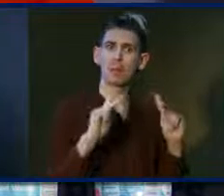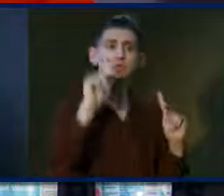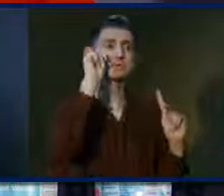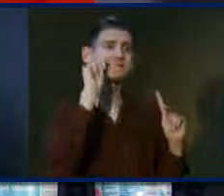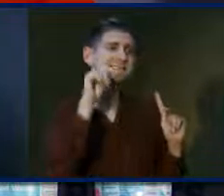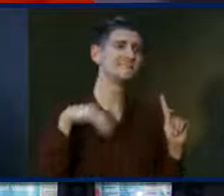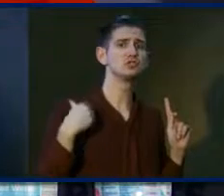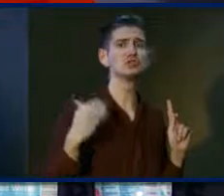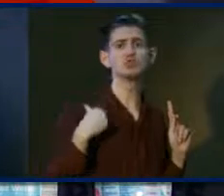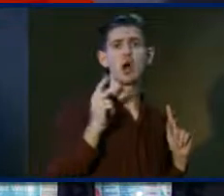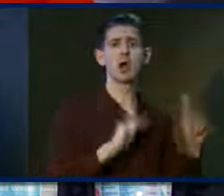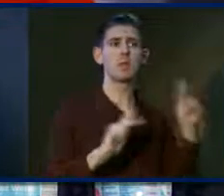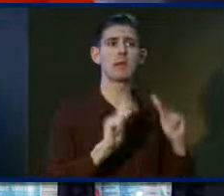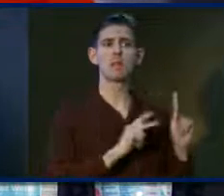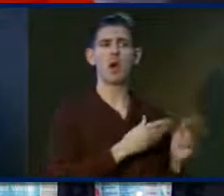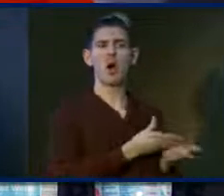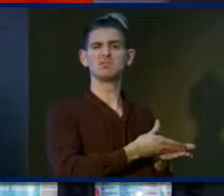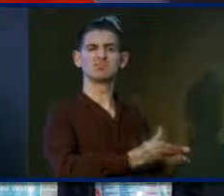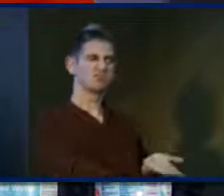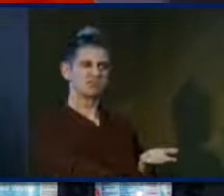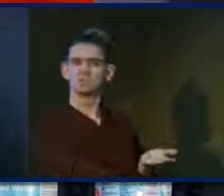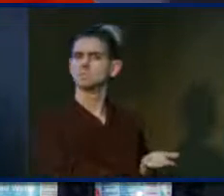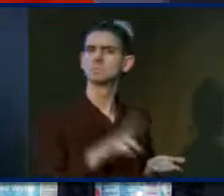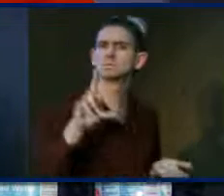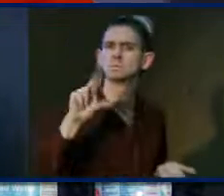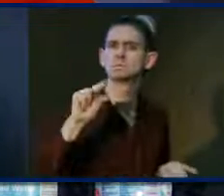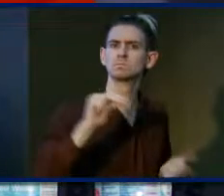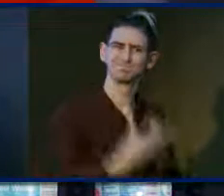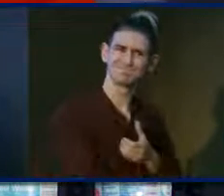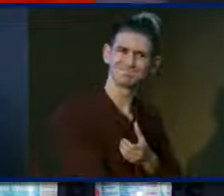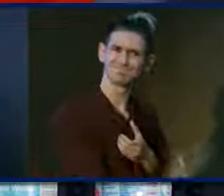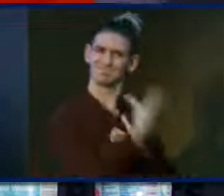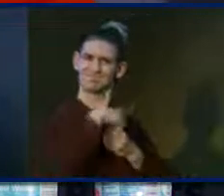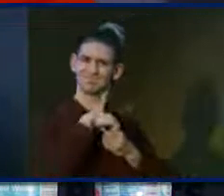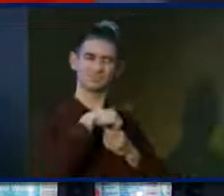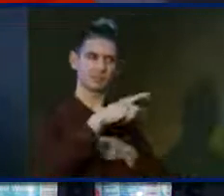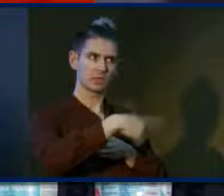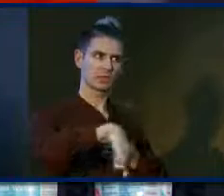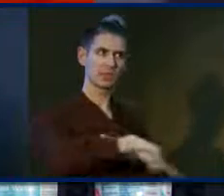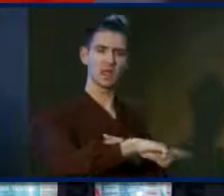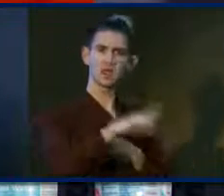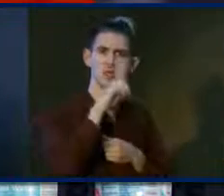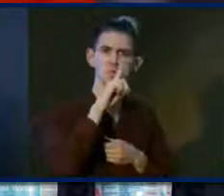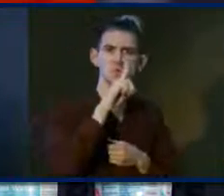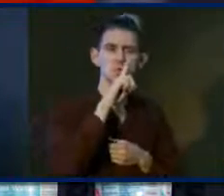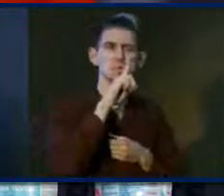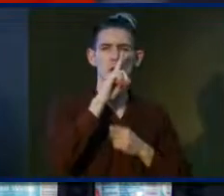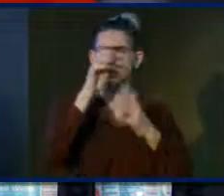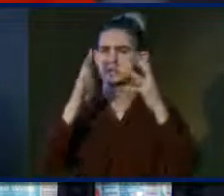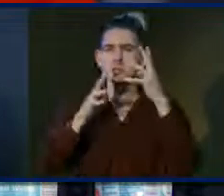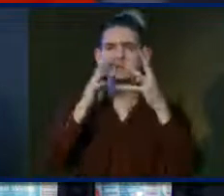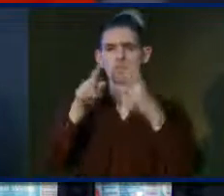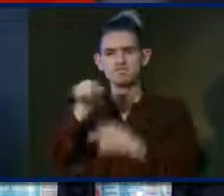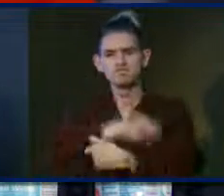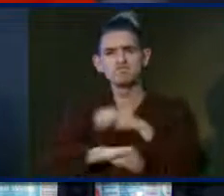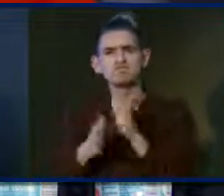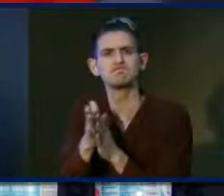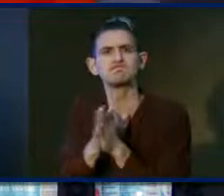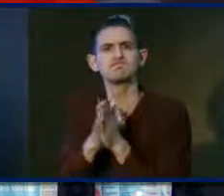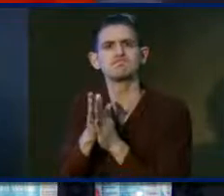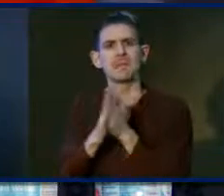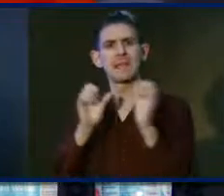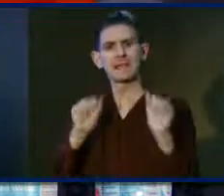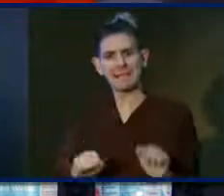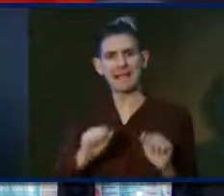out. They have a way of movement within their own